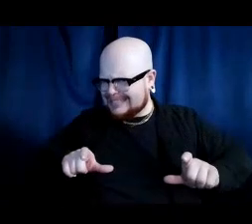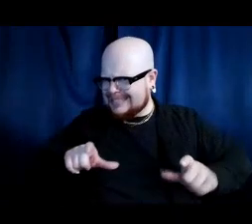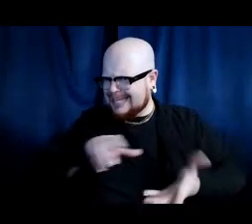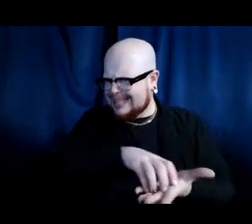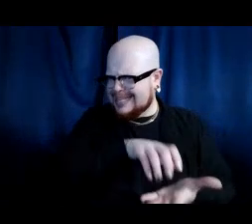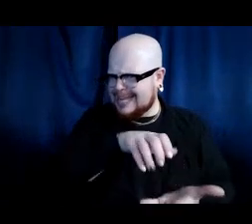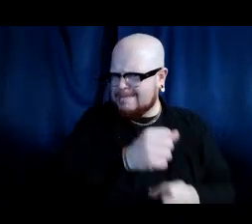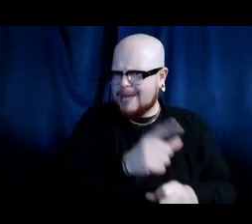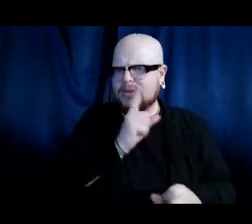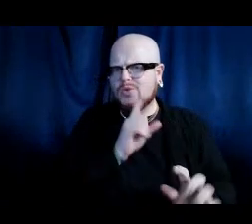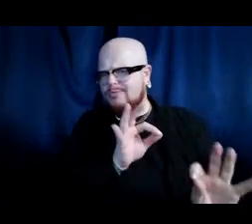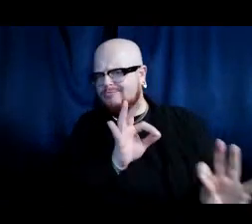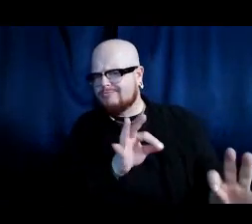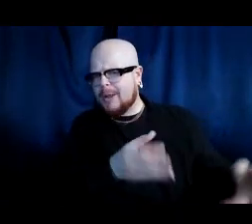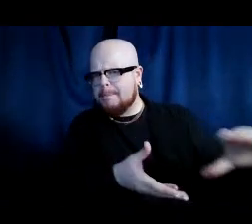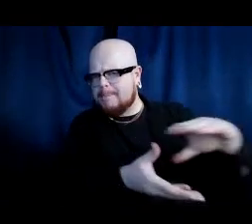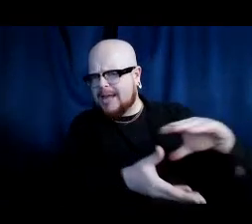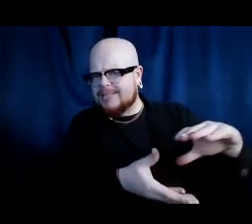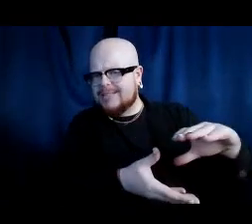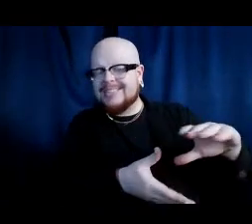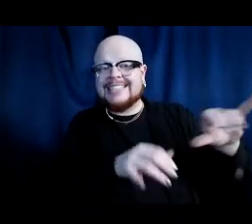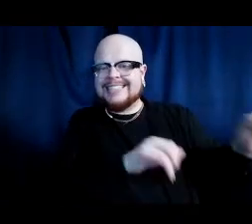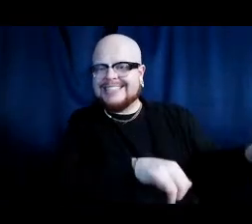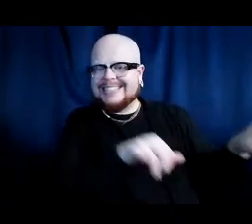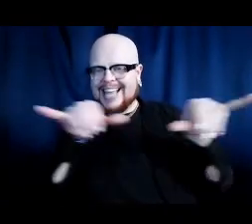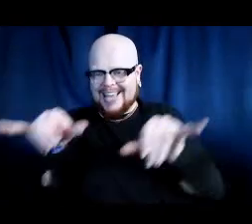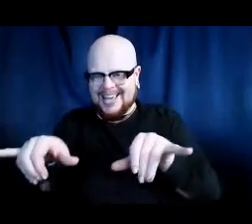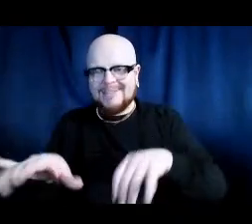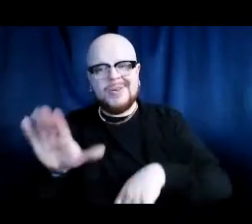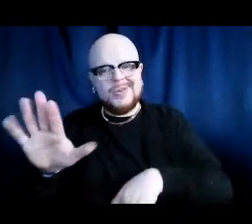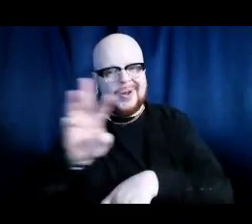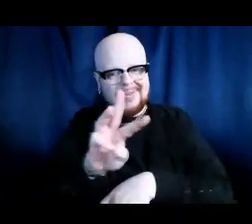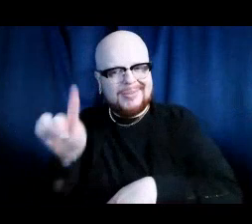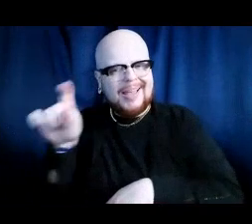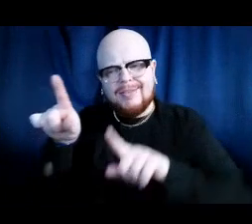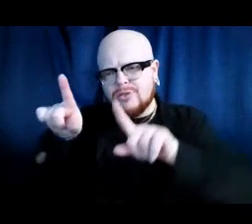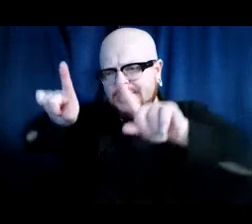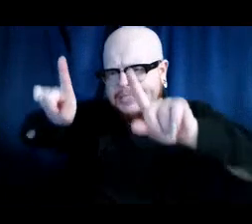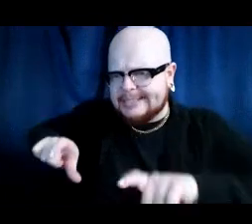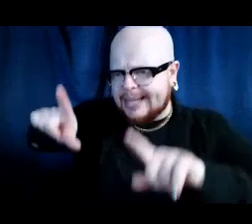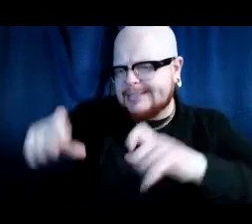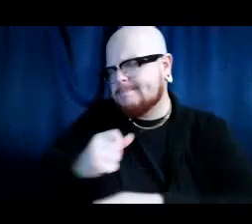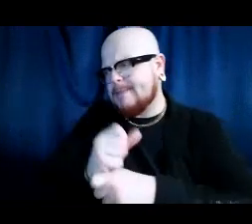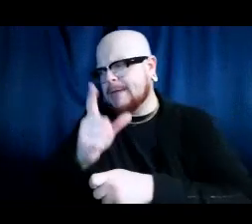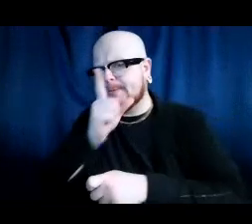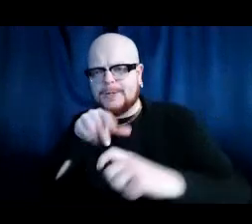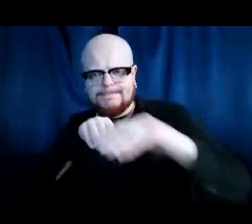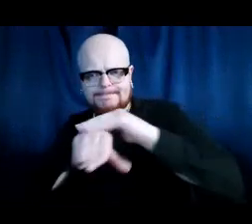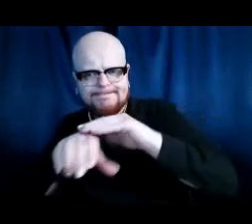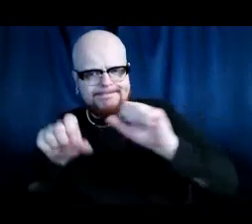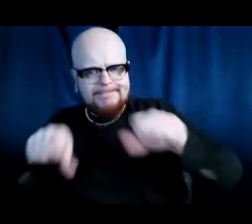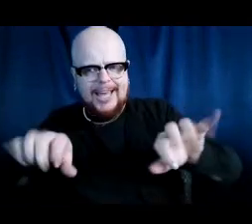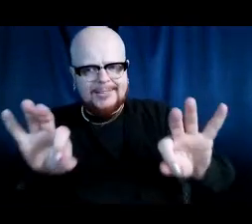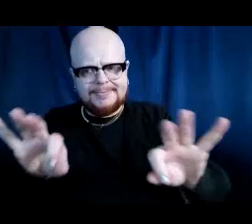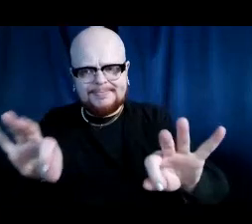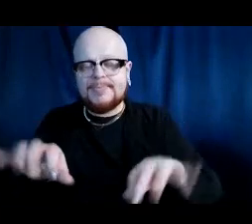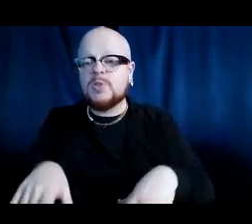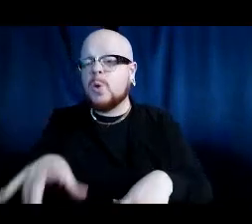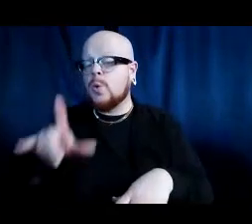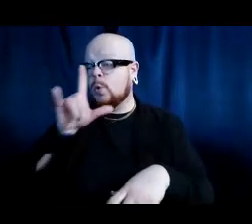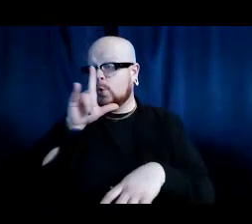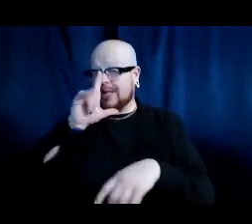for accessibility regularly. Build time and resources for testing into your plan. Then test